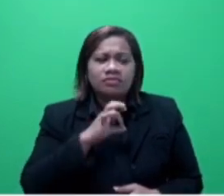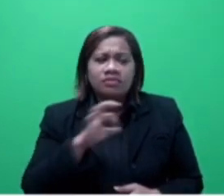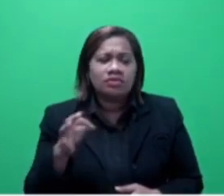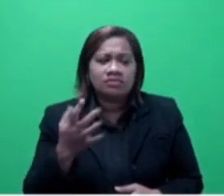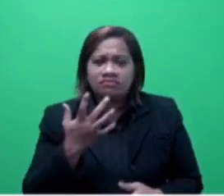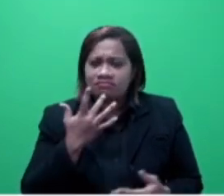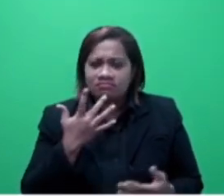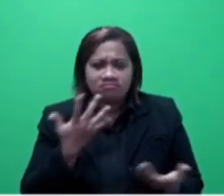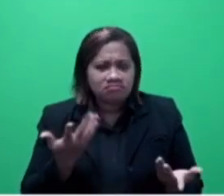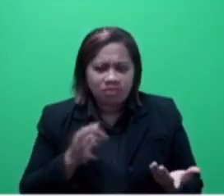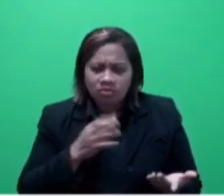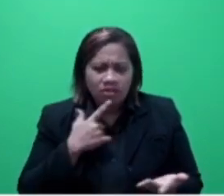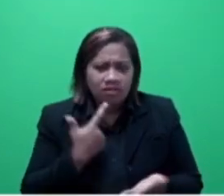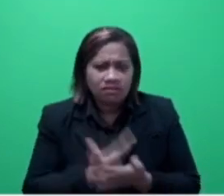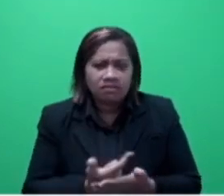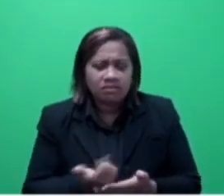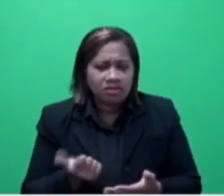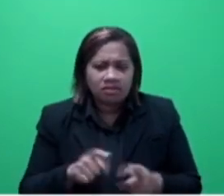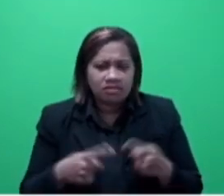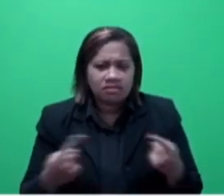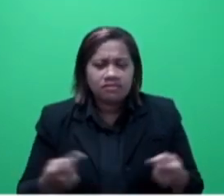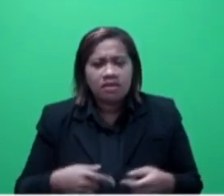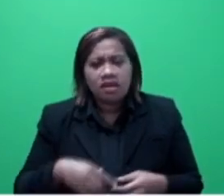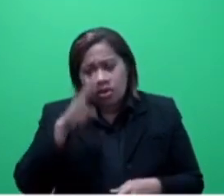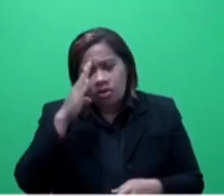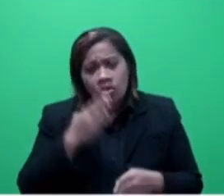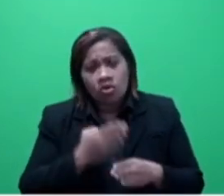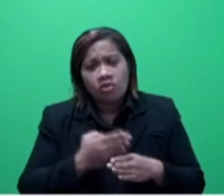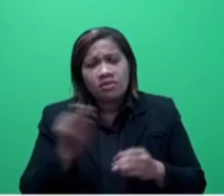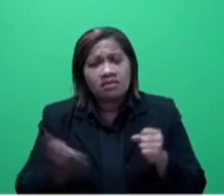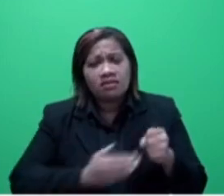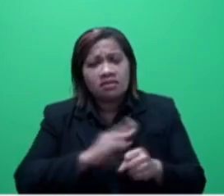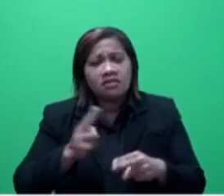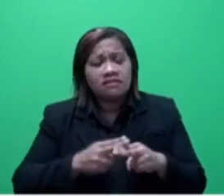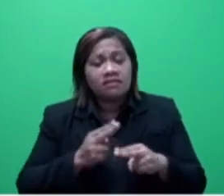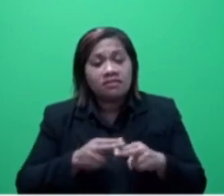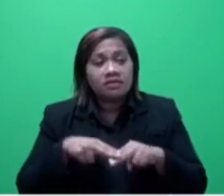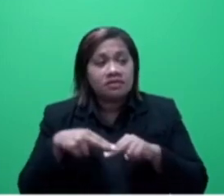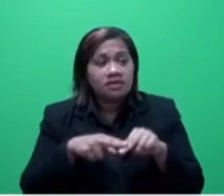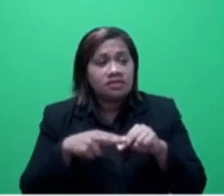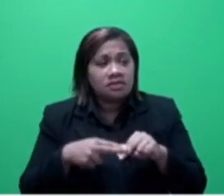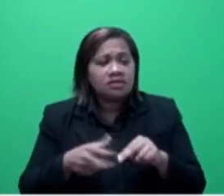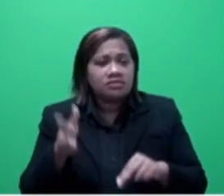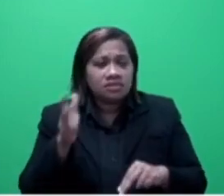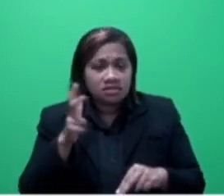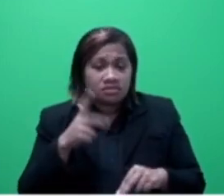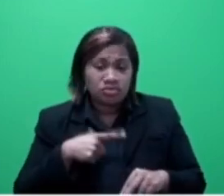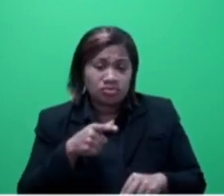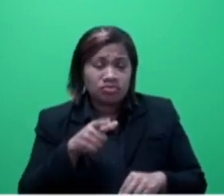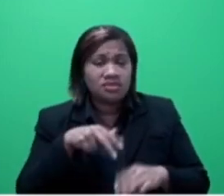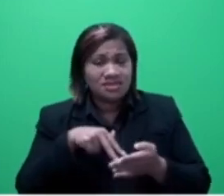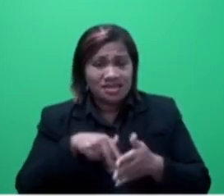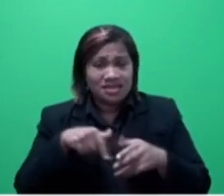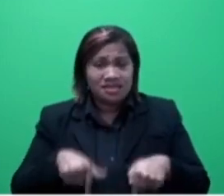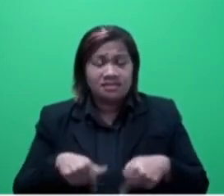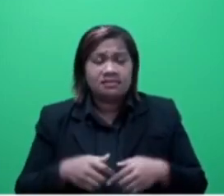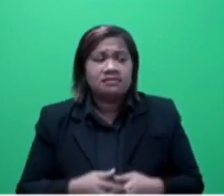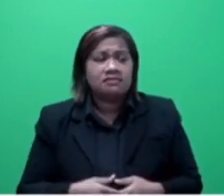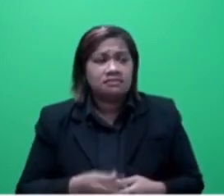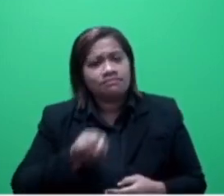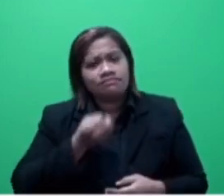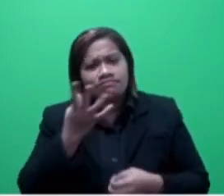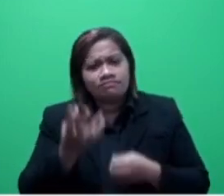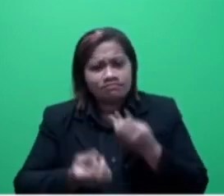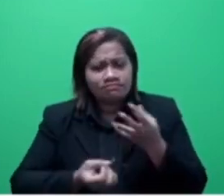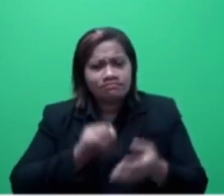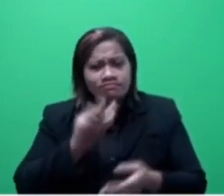I hope the cane farmers in Fiji are actually listening, because he's standing here right now, right, singing the tunes of the Pied